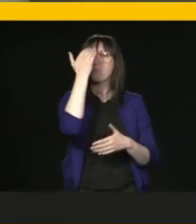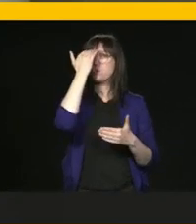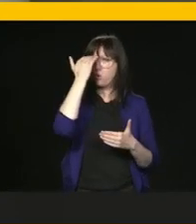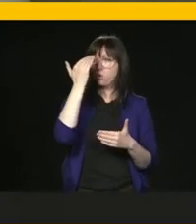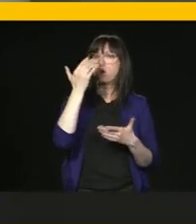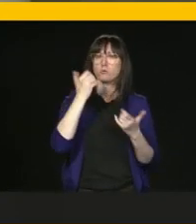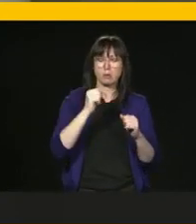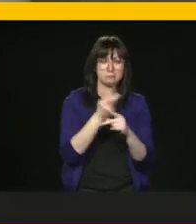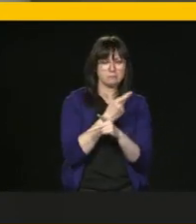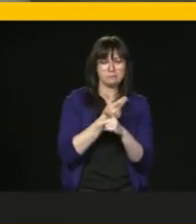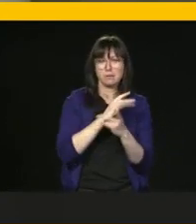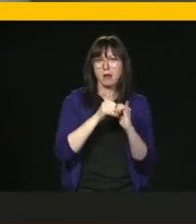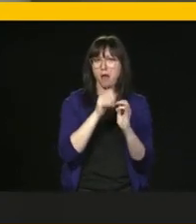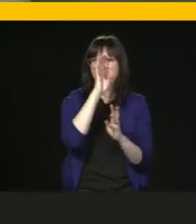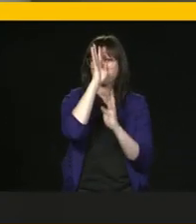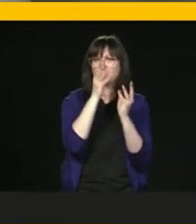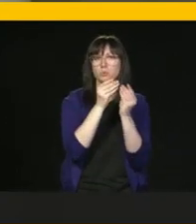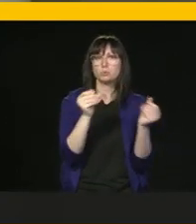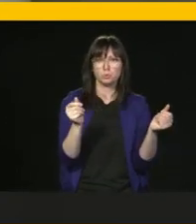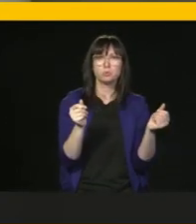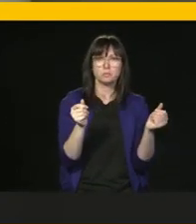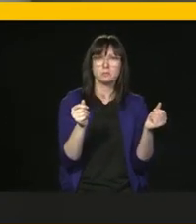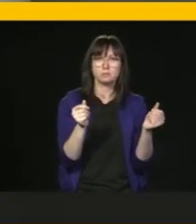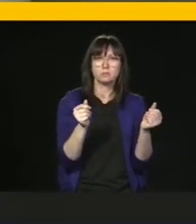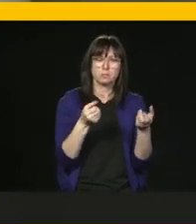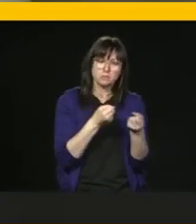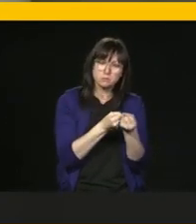help help people in this very difficult time.